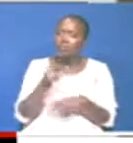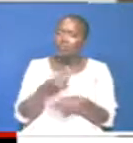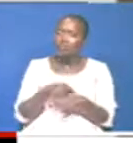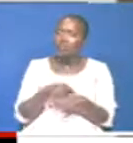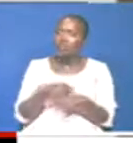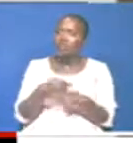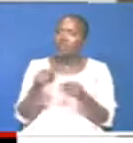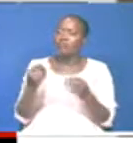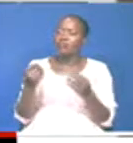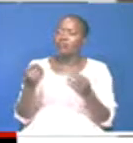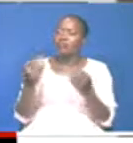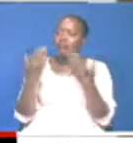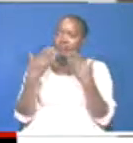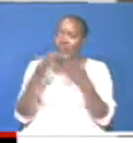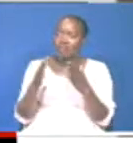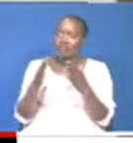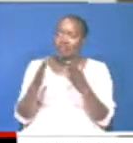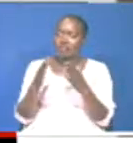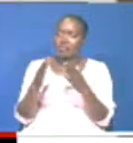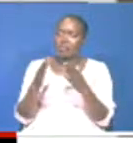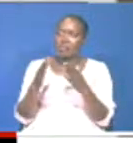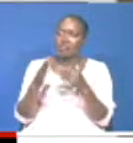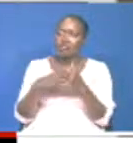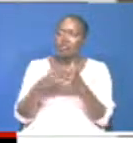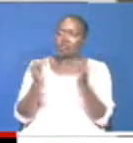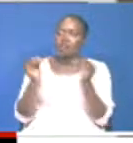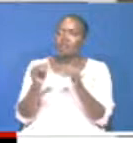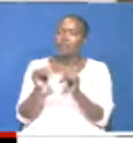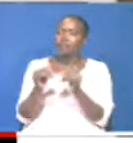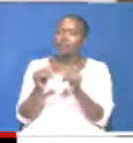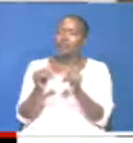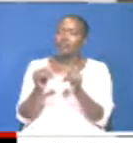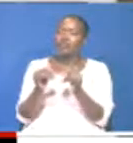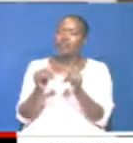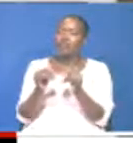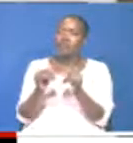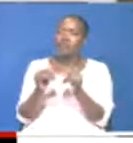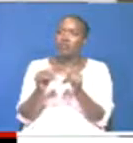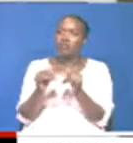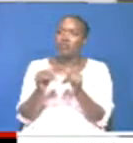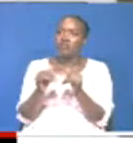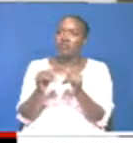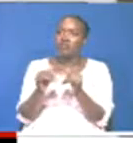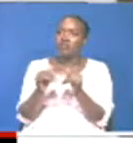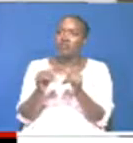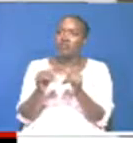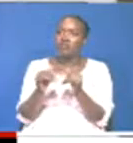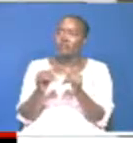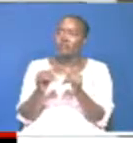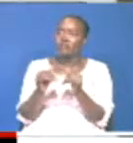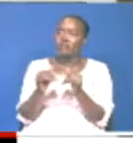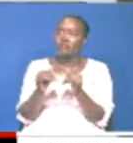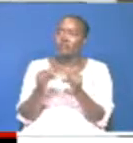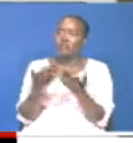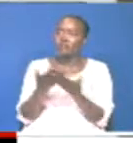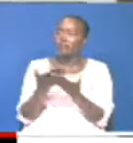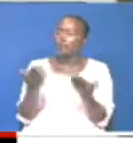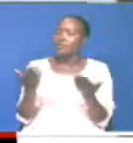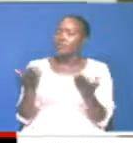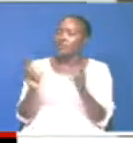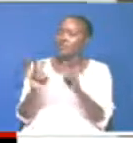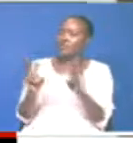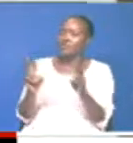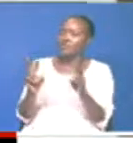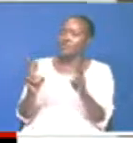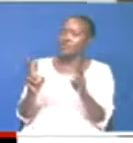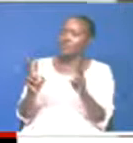the 9 o'clock news bulletin, I mean, out of the studio, I saw a whole pantheon